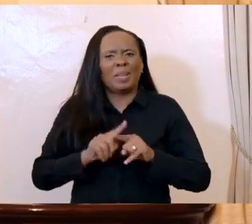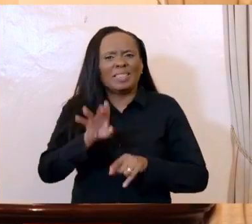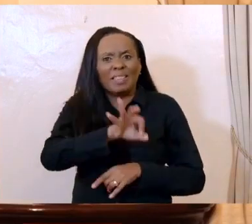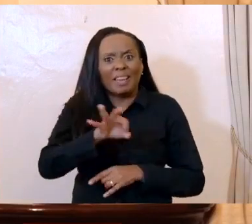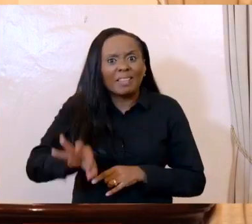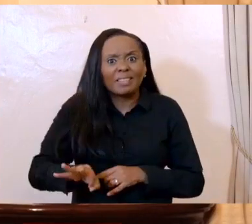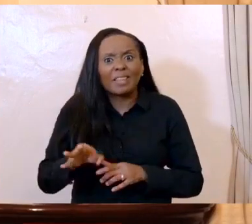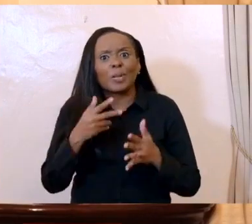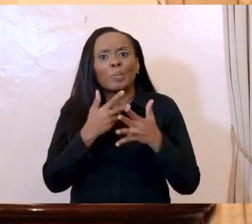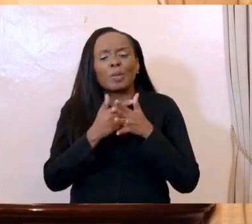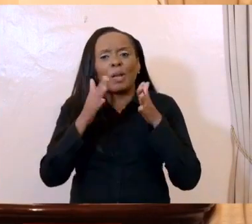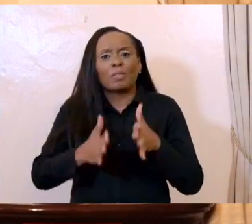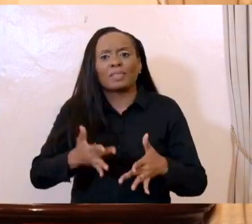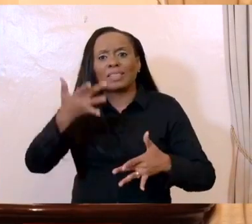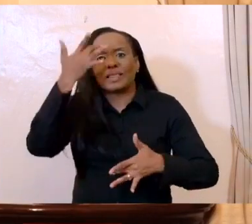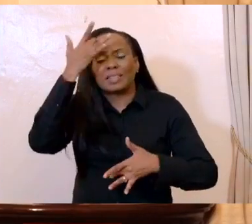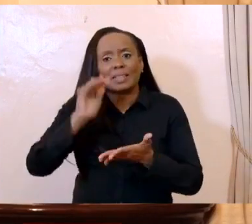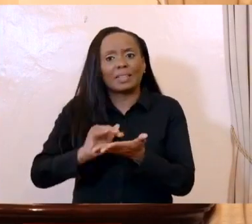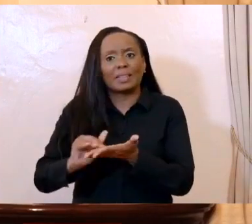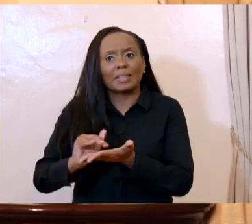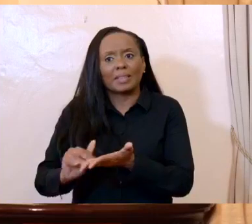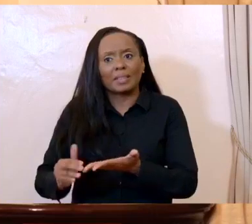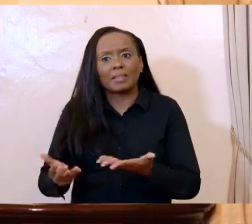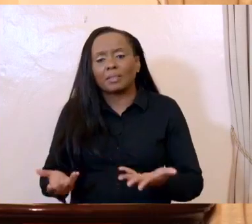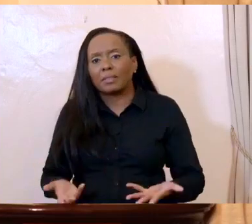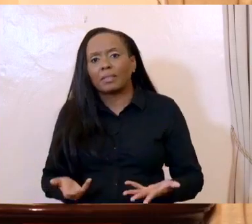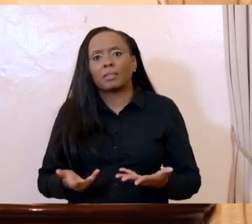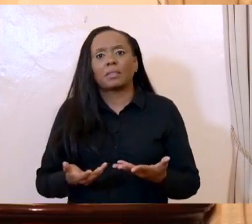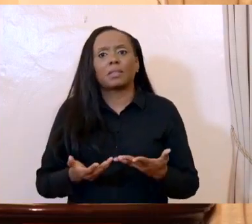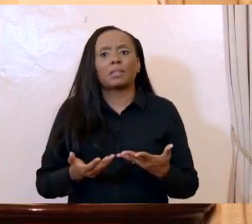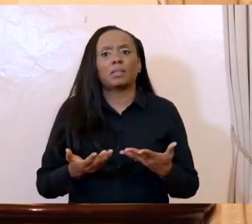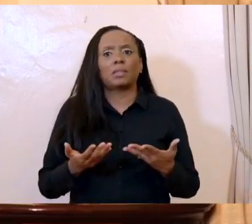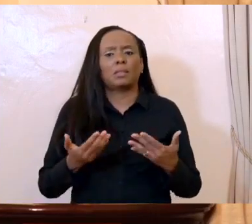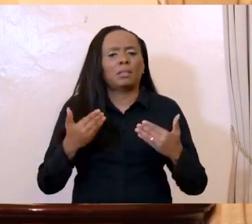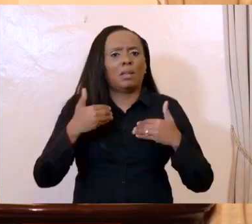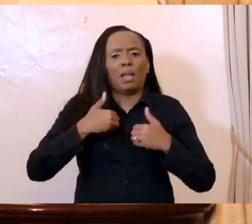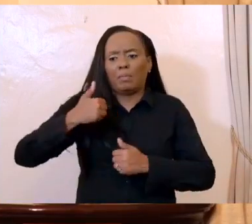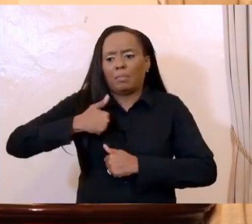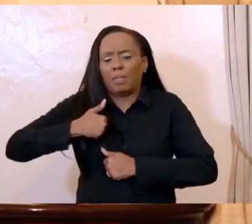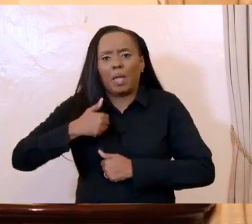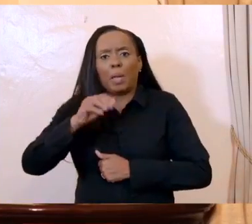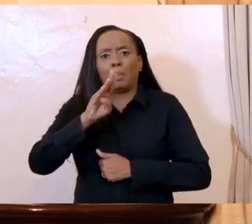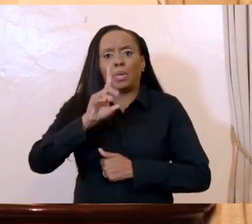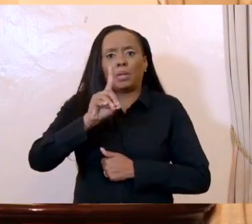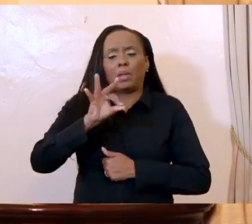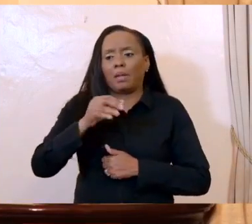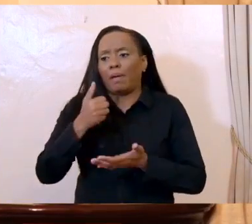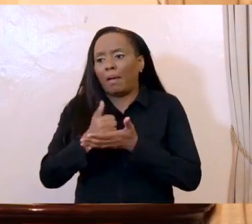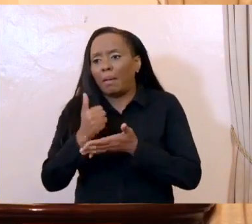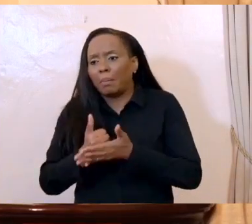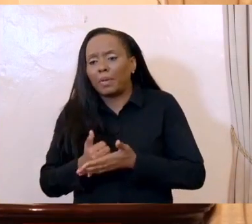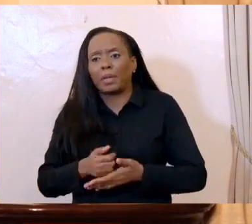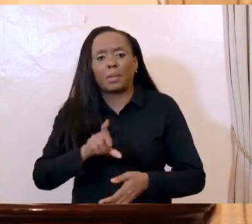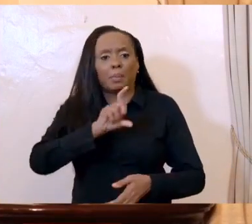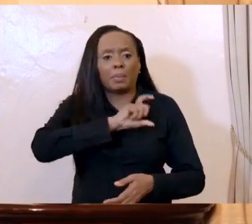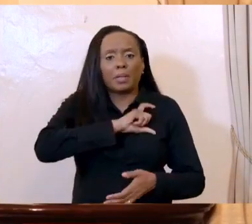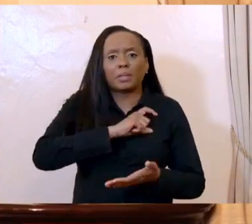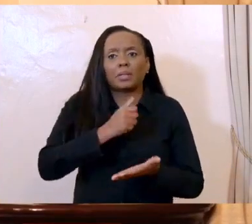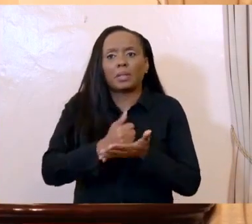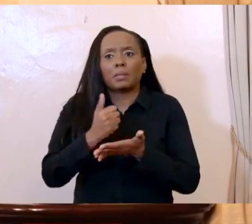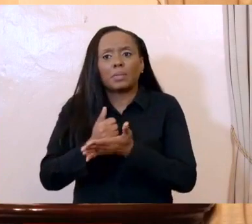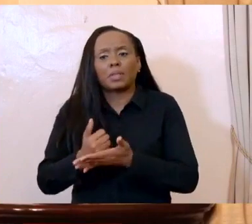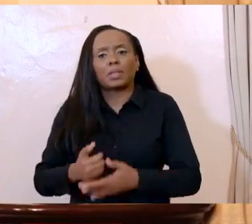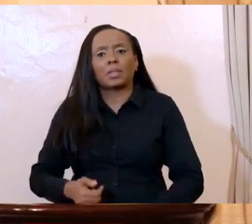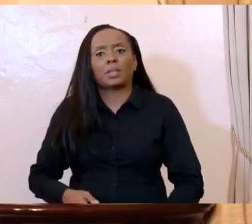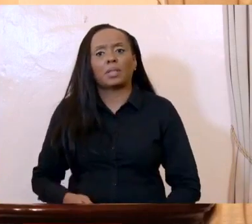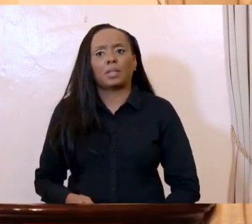BDF and the police that were up there helping out with the situation? And also, in terms of these